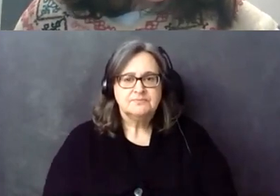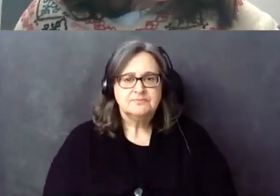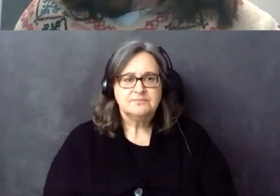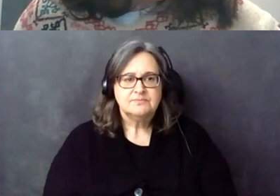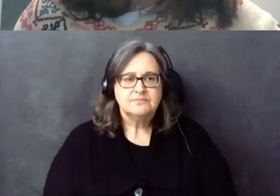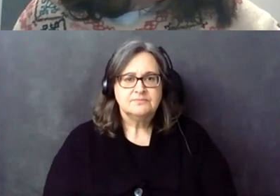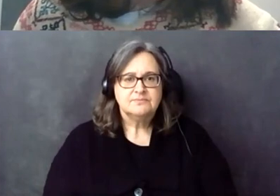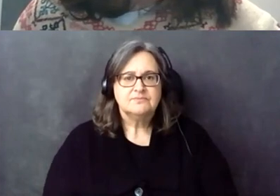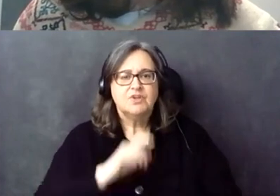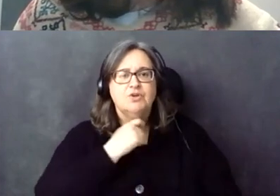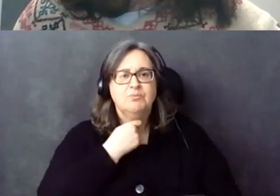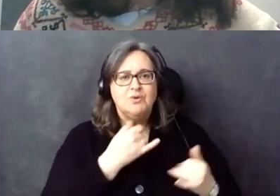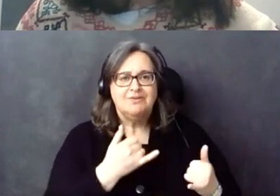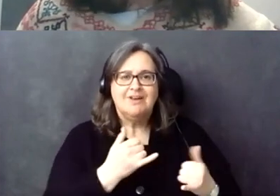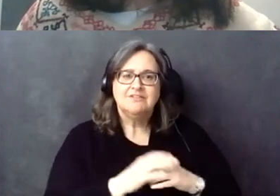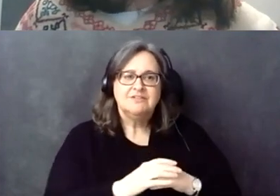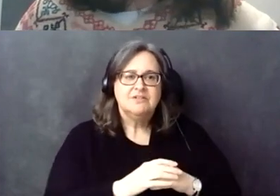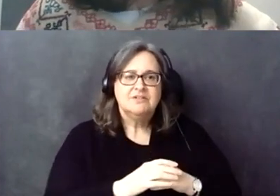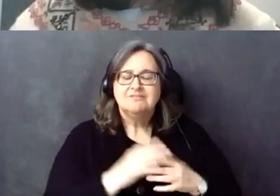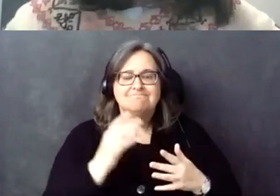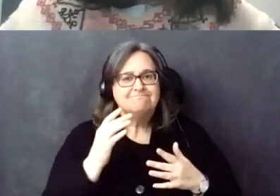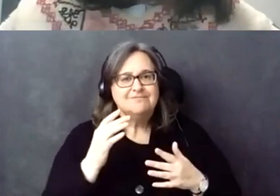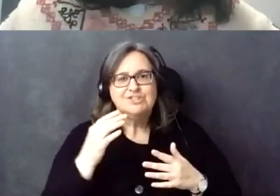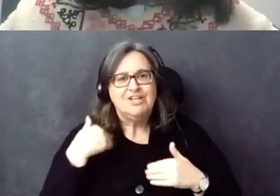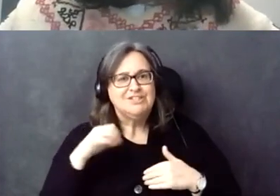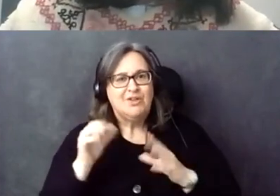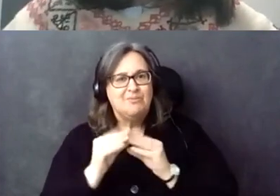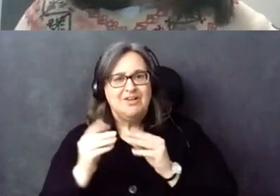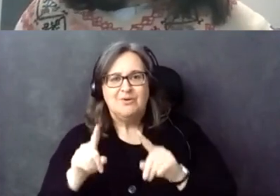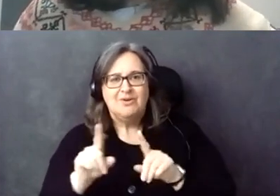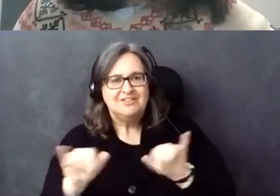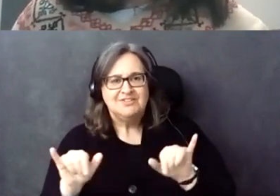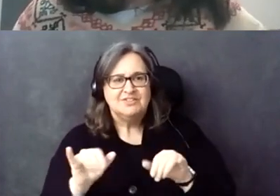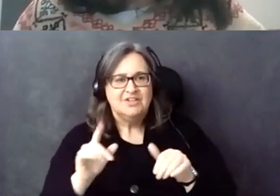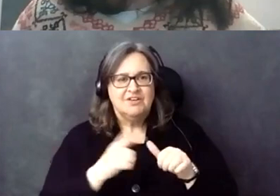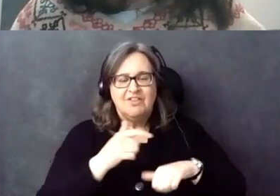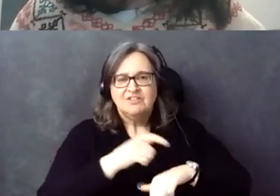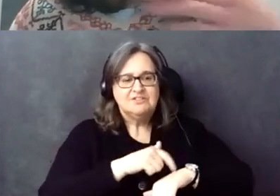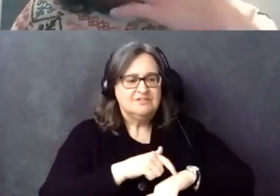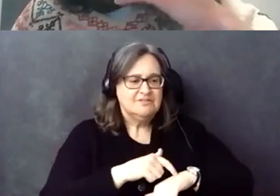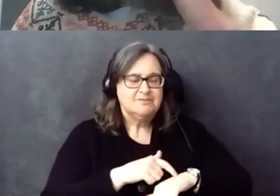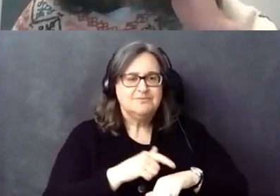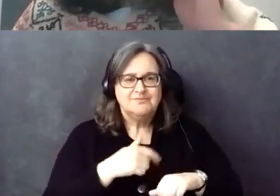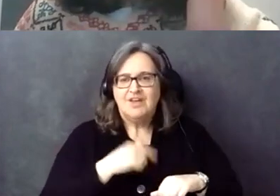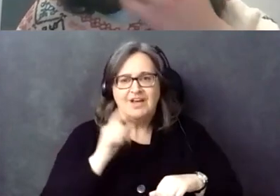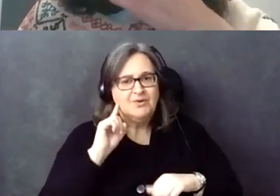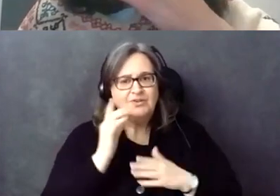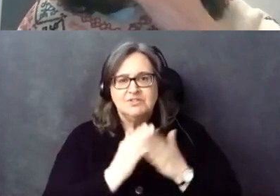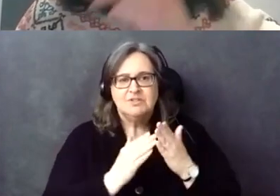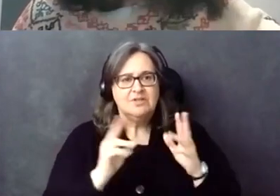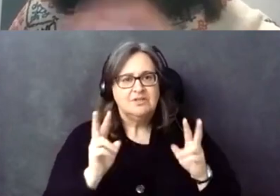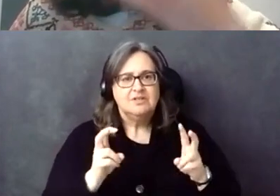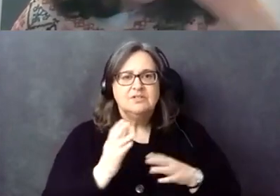I think you're on mute. Okay. Thank you. This is the first time that I heard that there were some issues